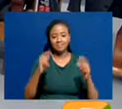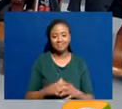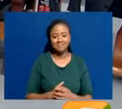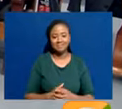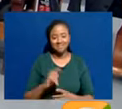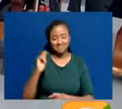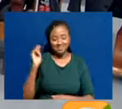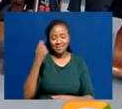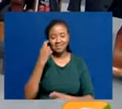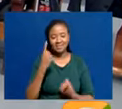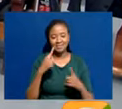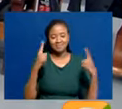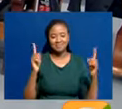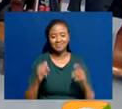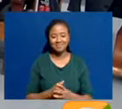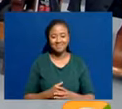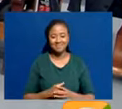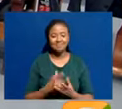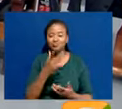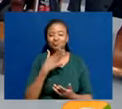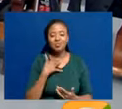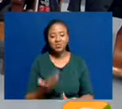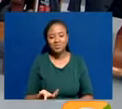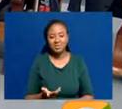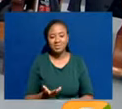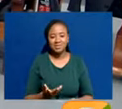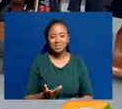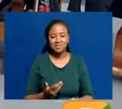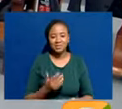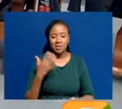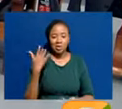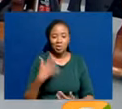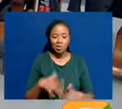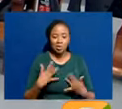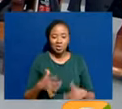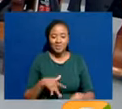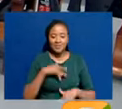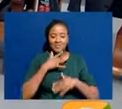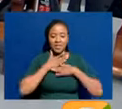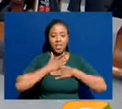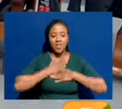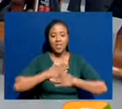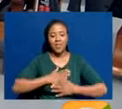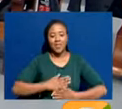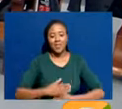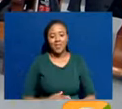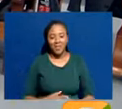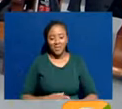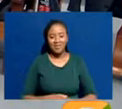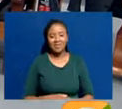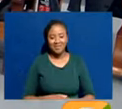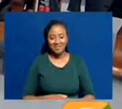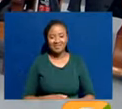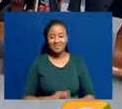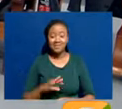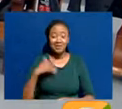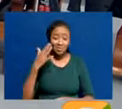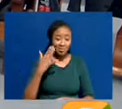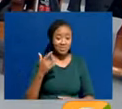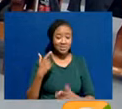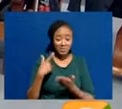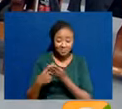works, Kenya works, folks. What more? What more do you want? What a breath of fresh air. That's all I can say, folks. It's not every day we